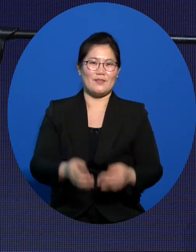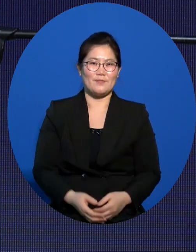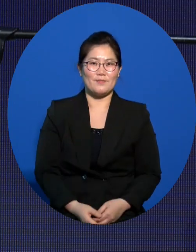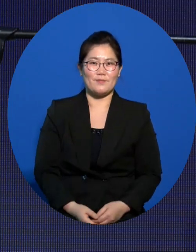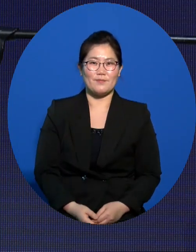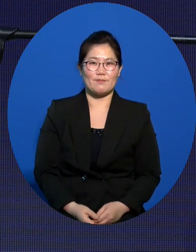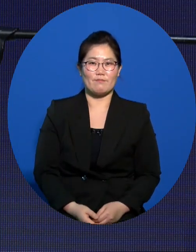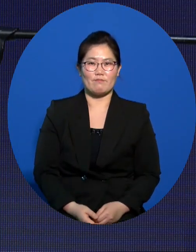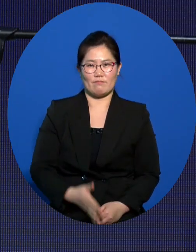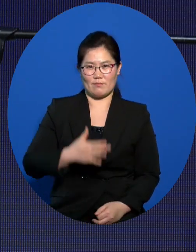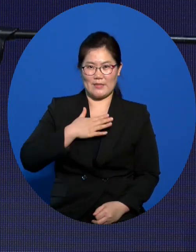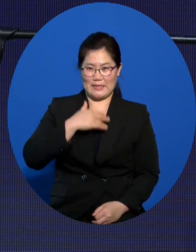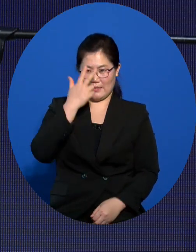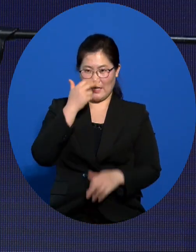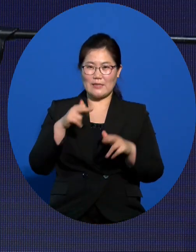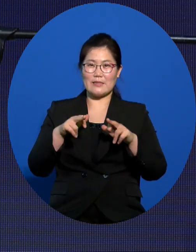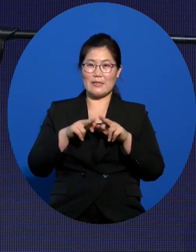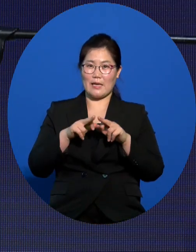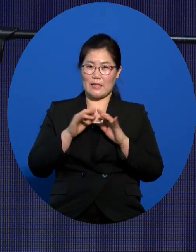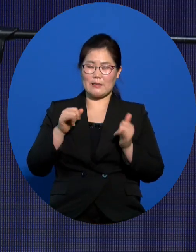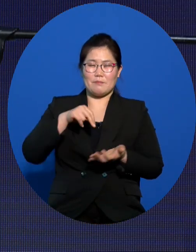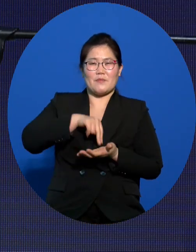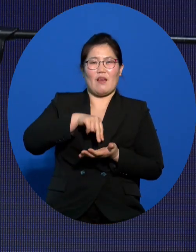mobility support centers.